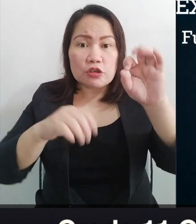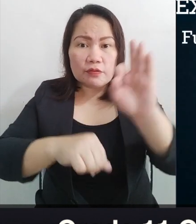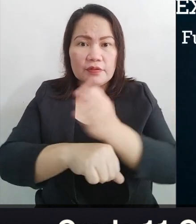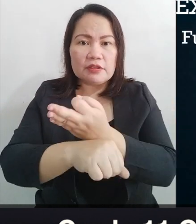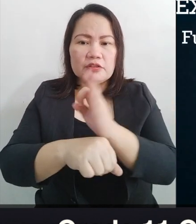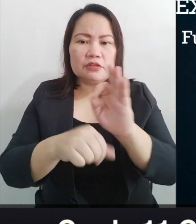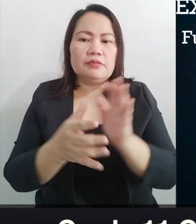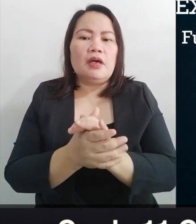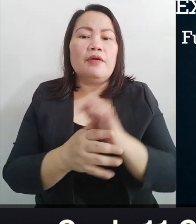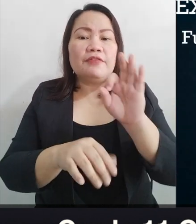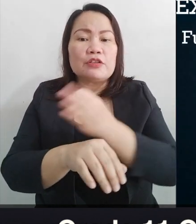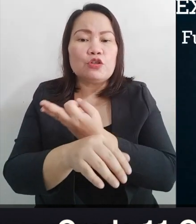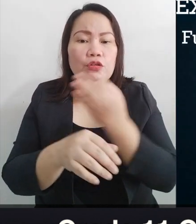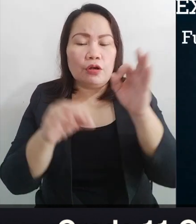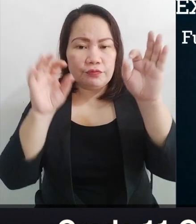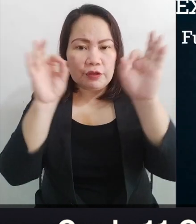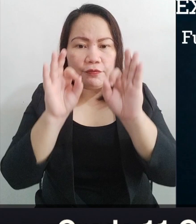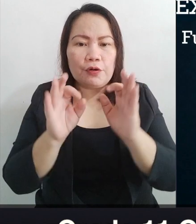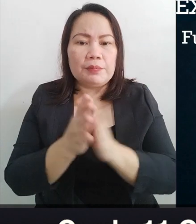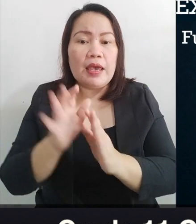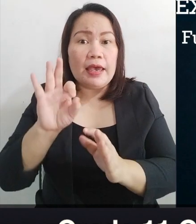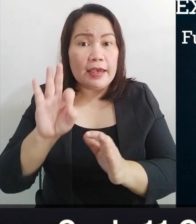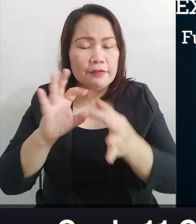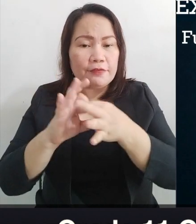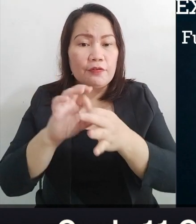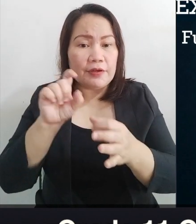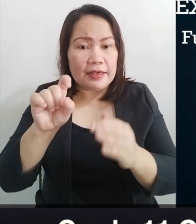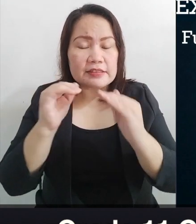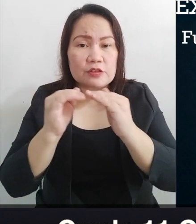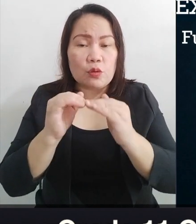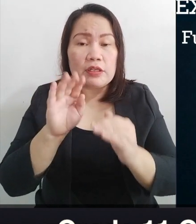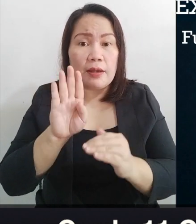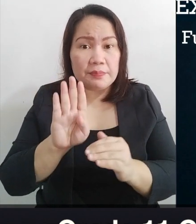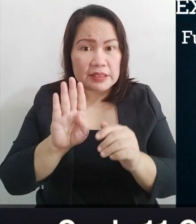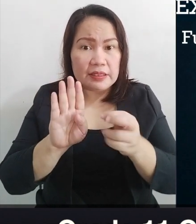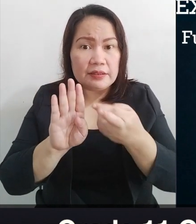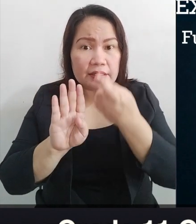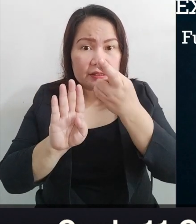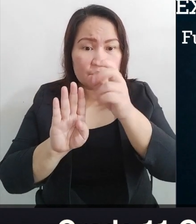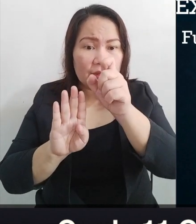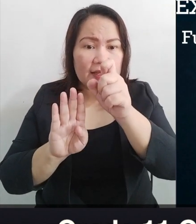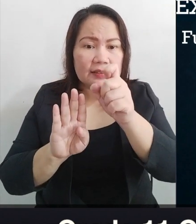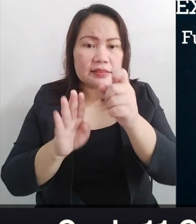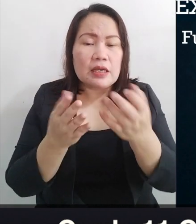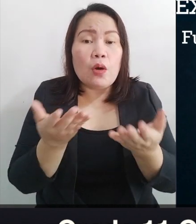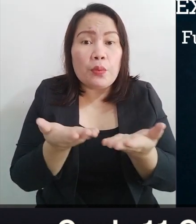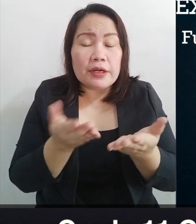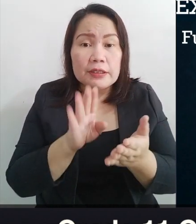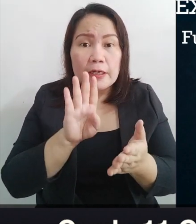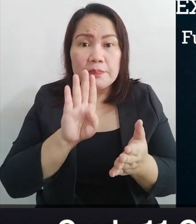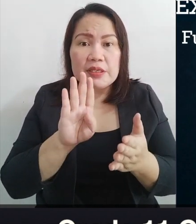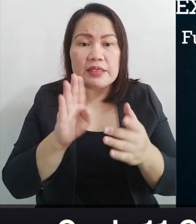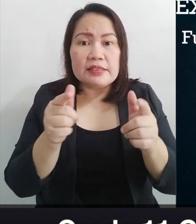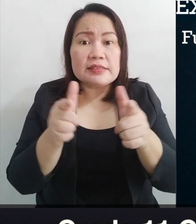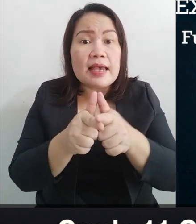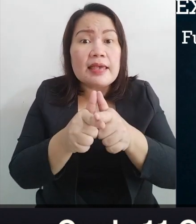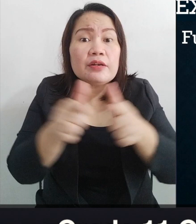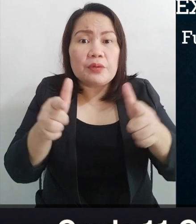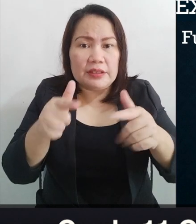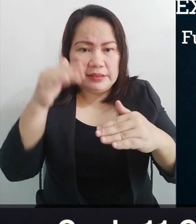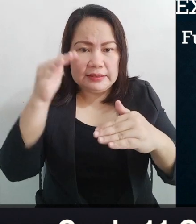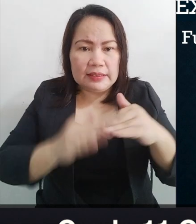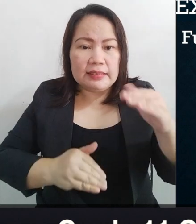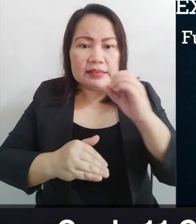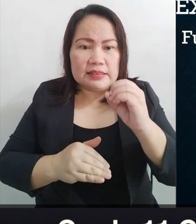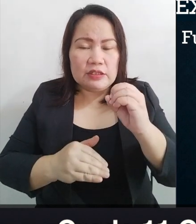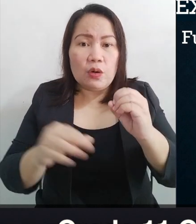Exponential function, a function of the form f of x is equal to b raised to x, where b is greater than 0 and